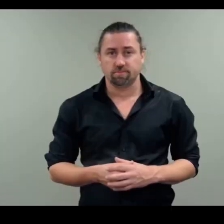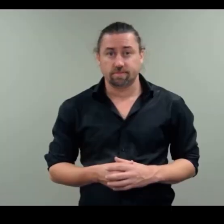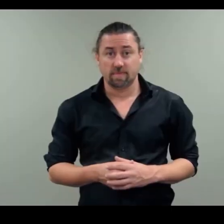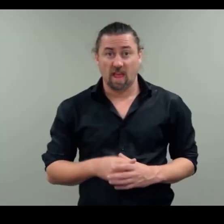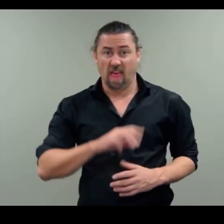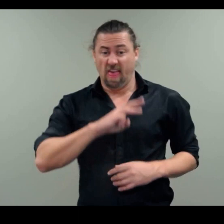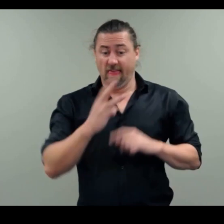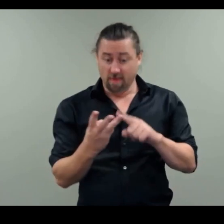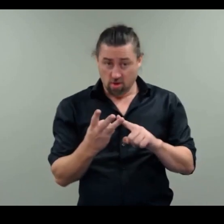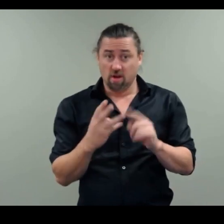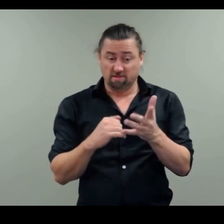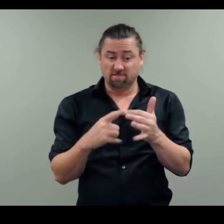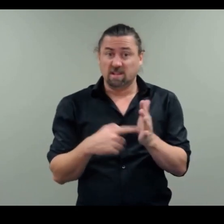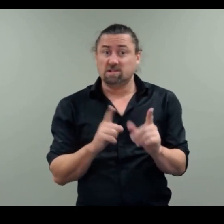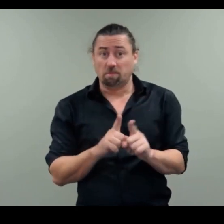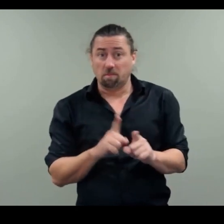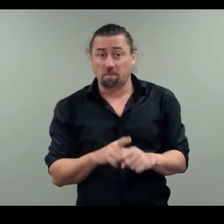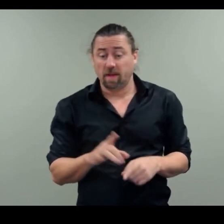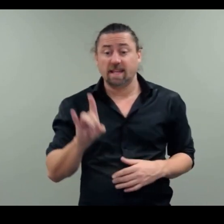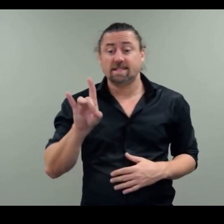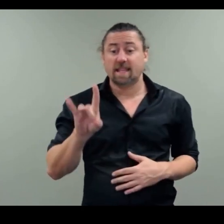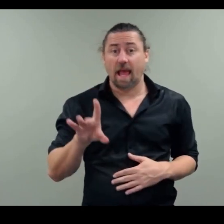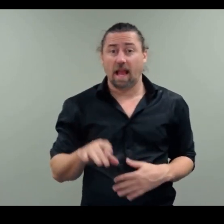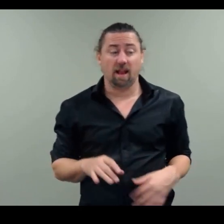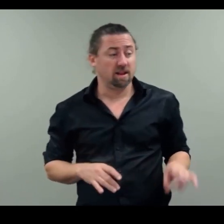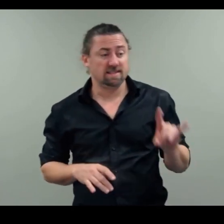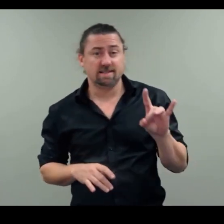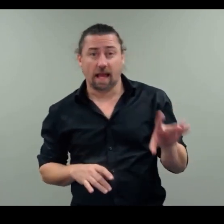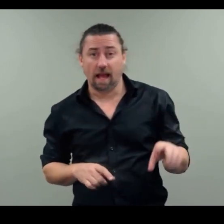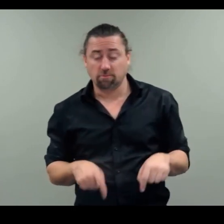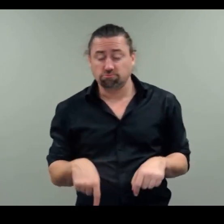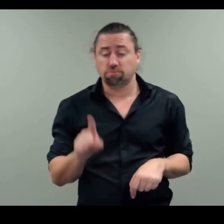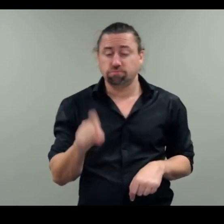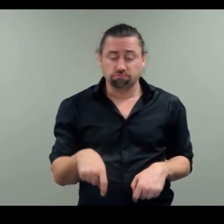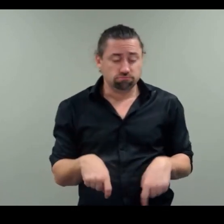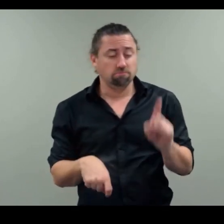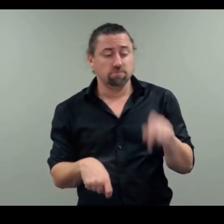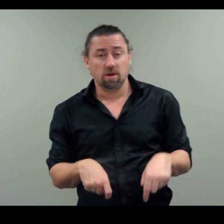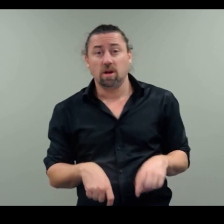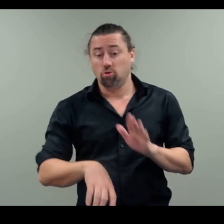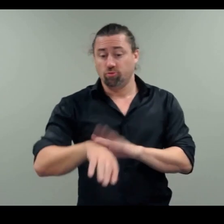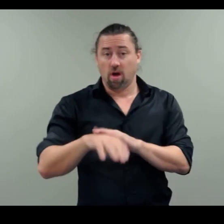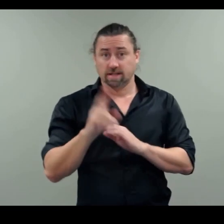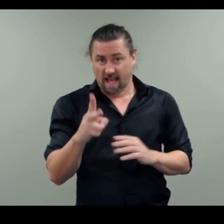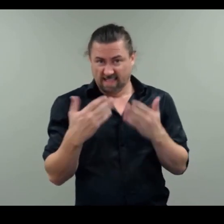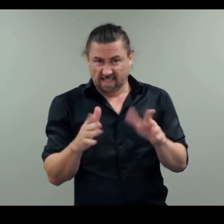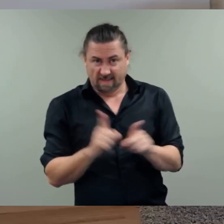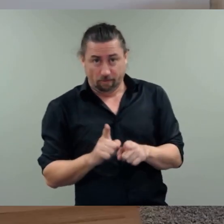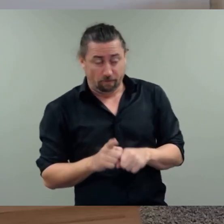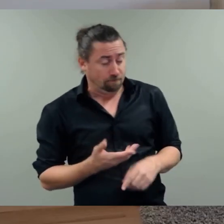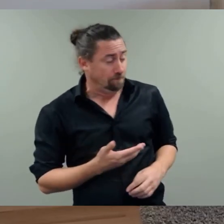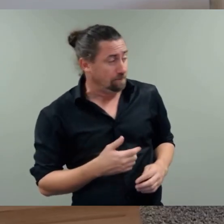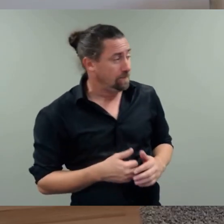For this third set, we're going to perform it 10 times on our right side, then 10 times on our left. Let's start on our right